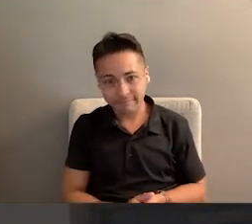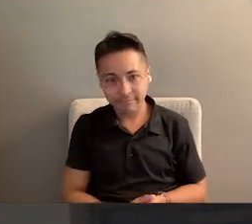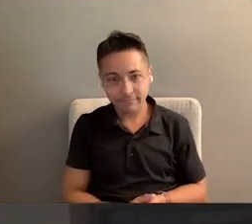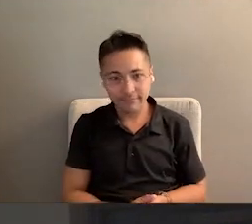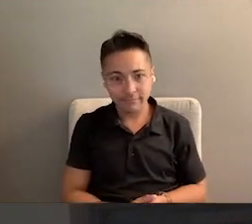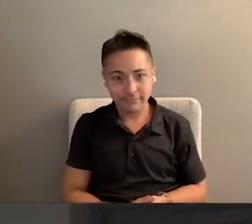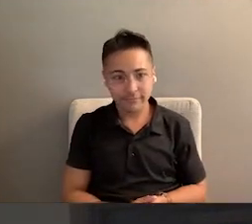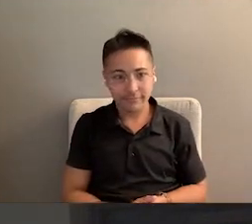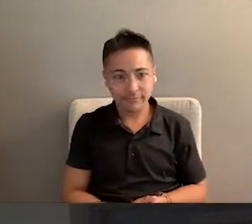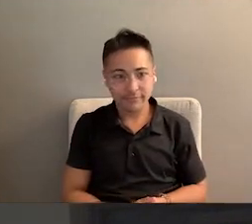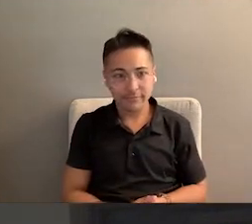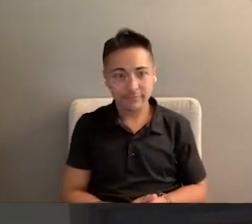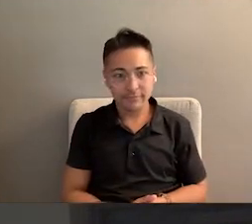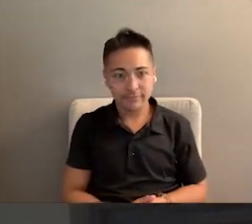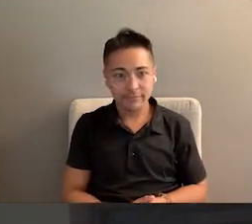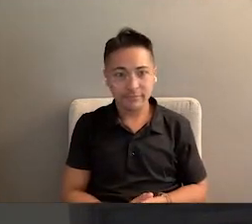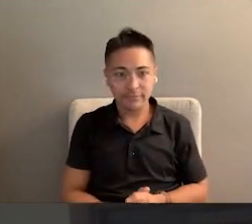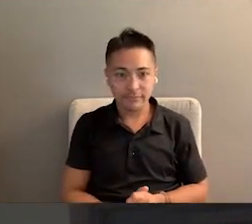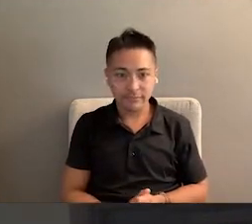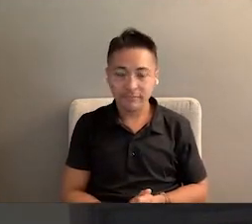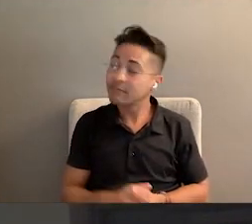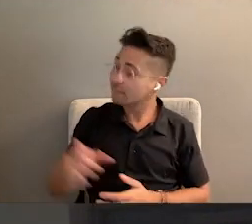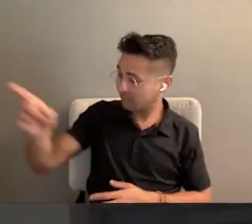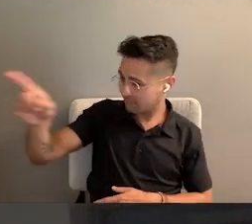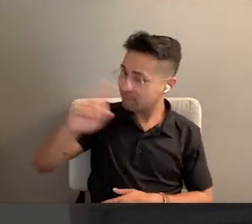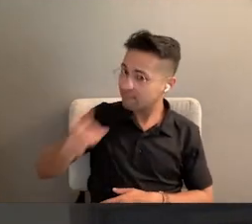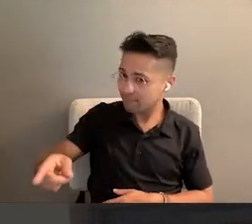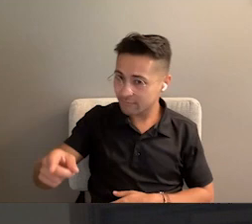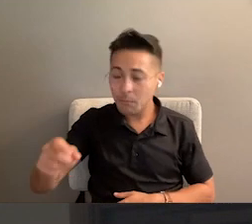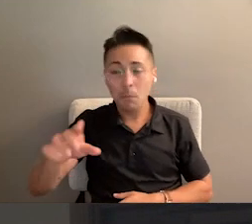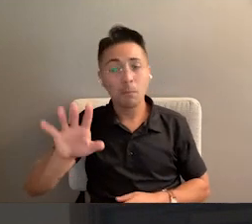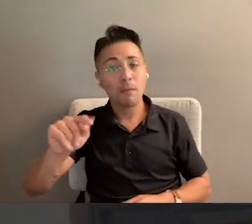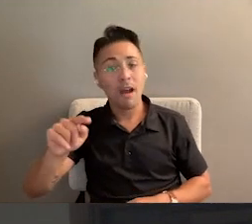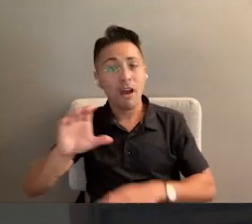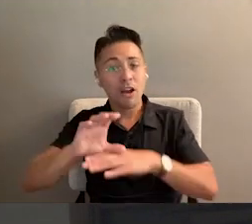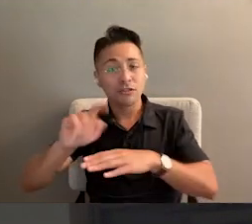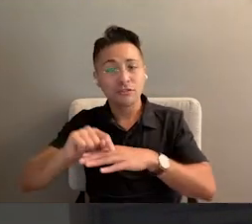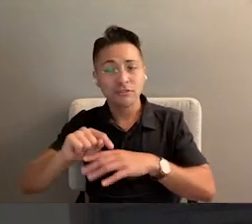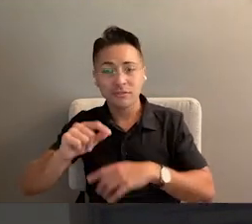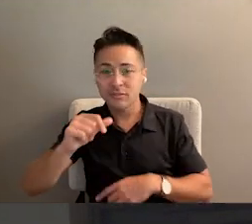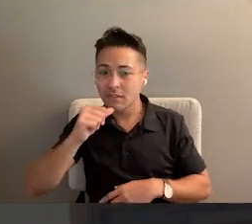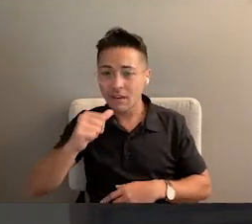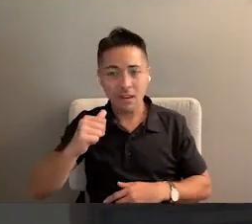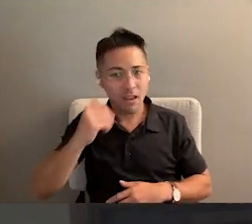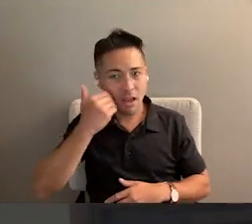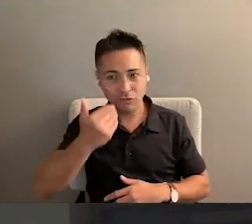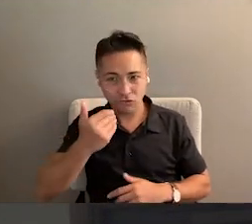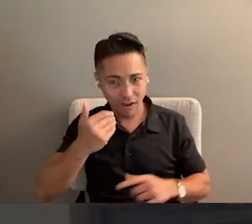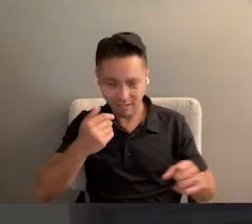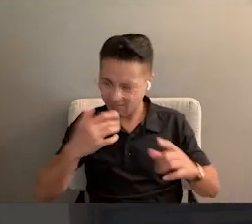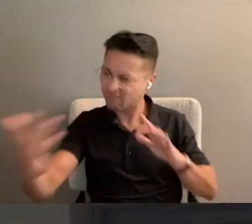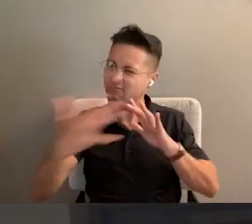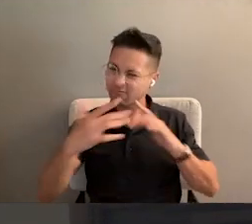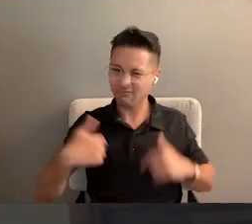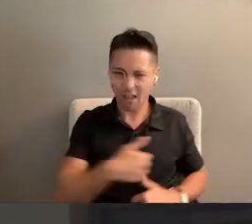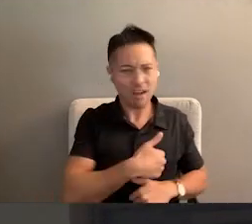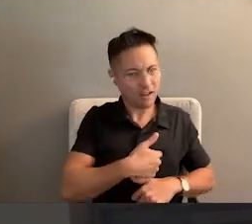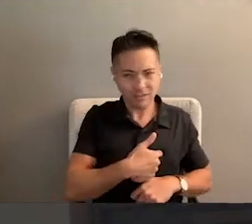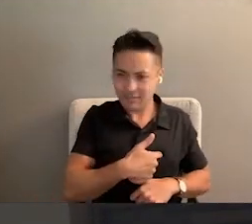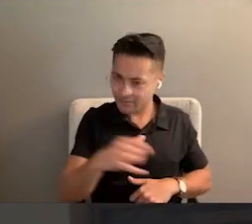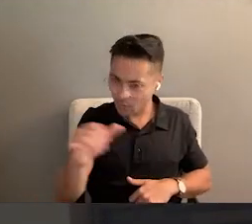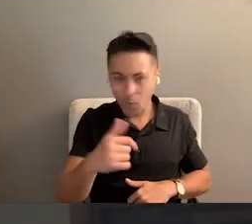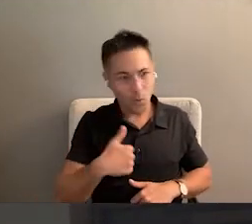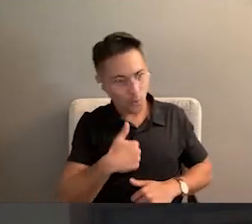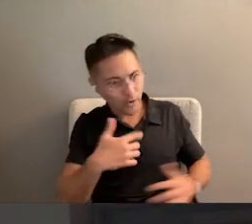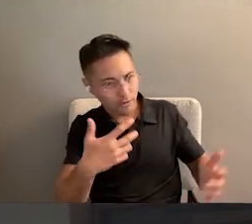is. All right, just being honest. But they're considered primary. They are, but consultants are